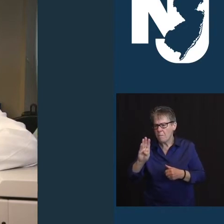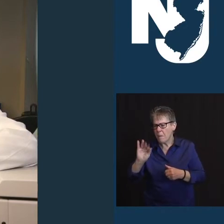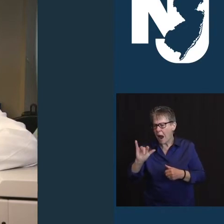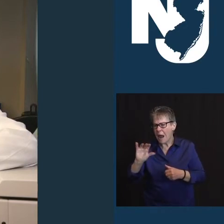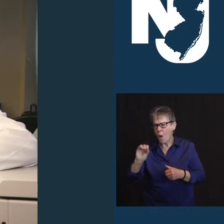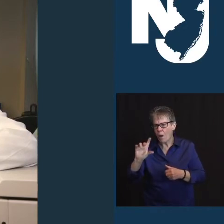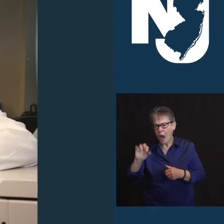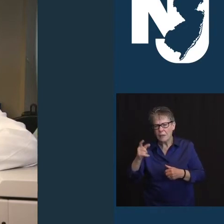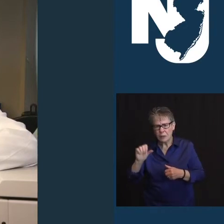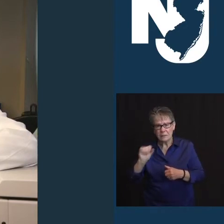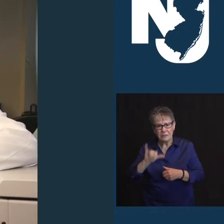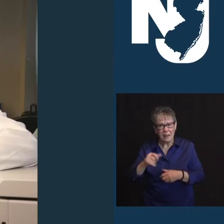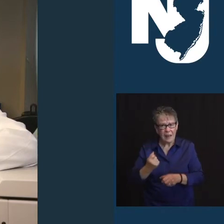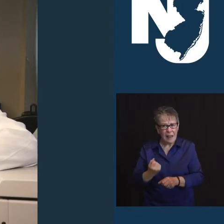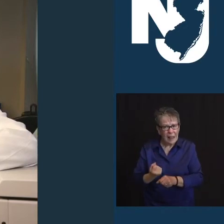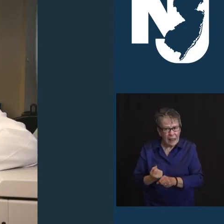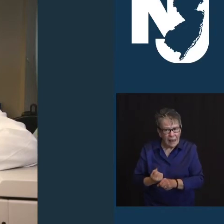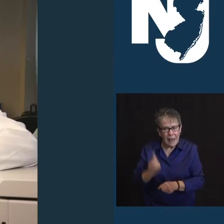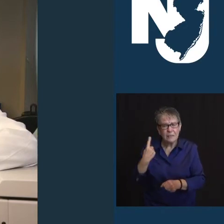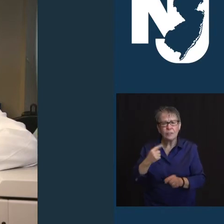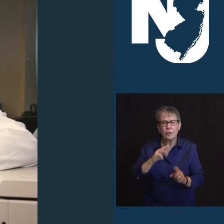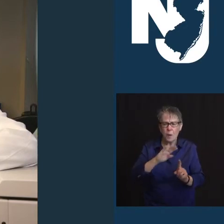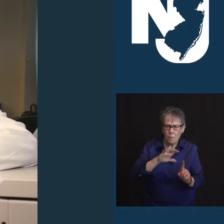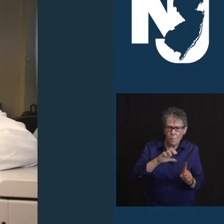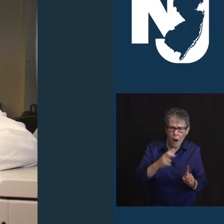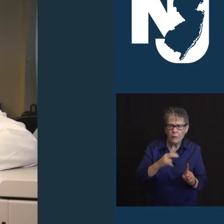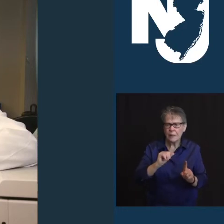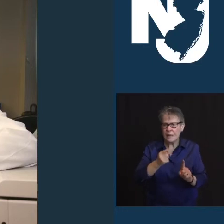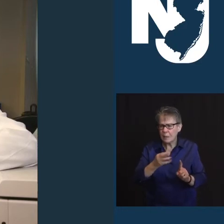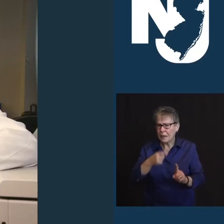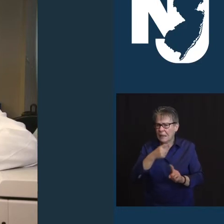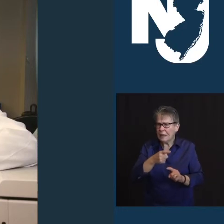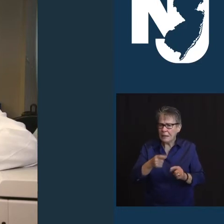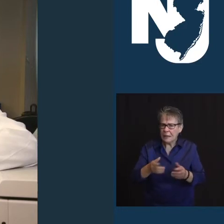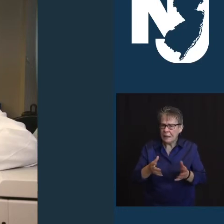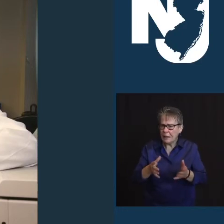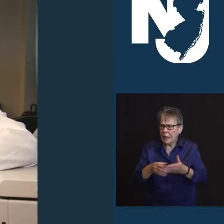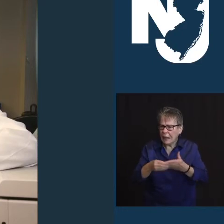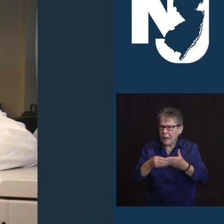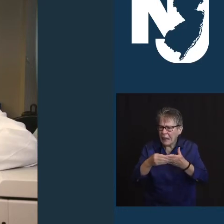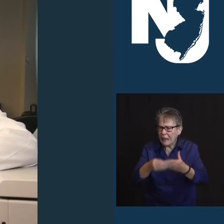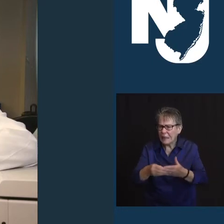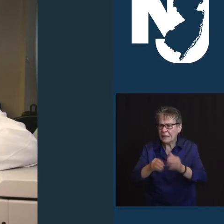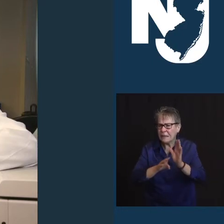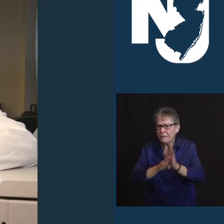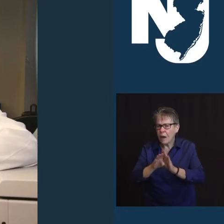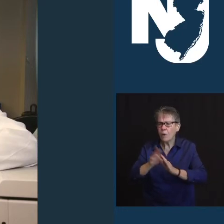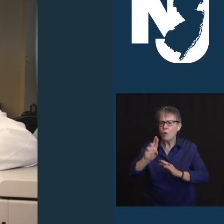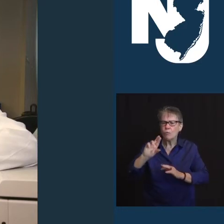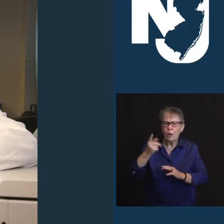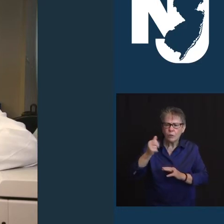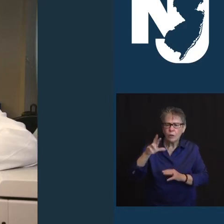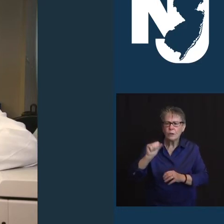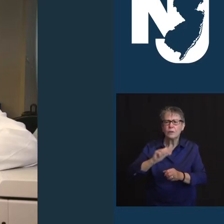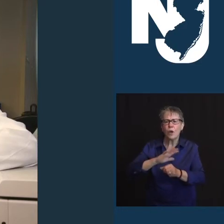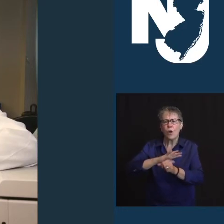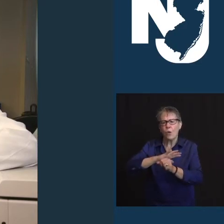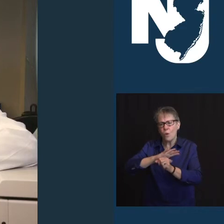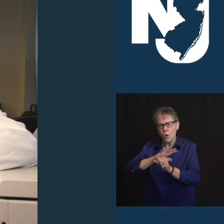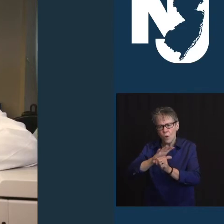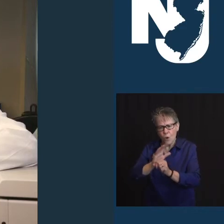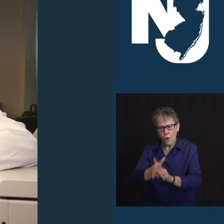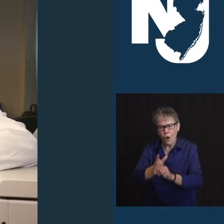in the frenetic early days of the pandemic, he led the development of the Rutgers COVID-19 diagnostic assay, the so-called